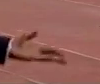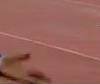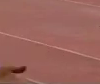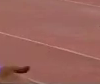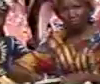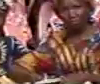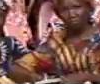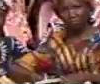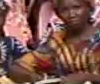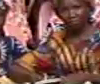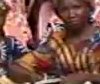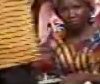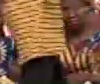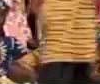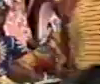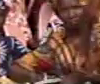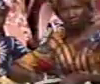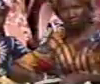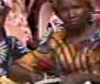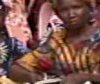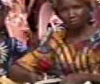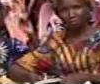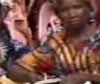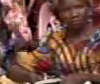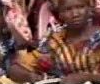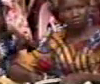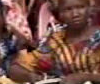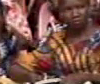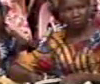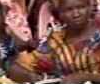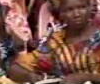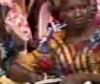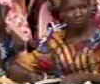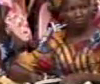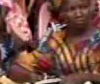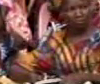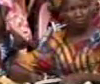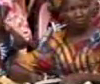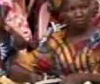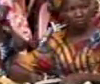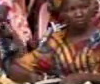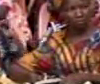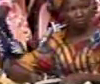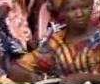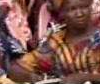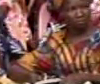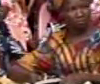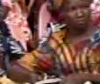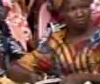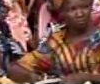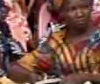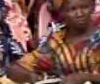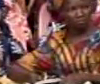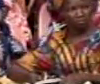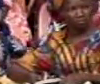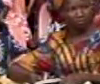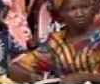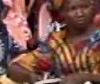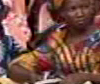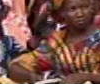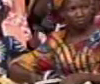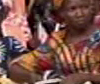female and that it is accepted. And they will help you to turn from being a boy to become a